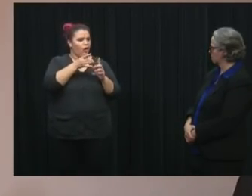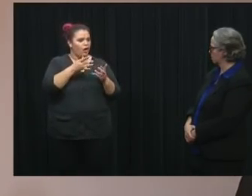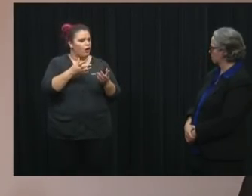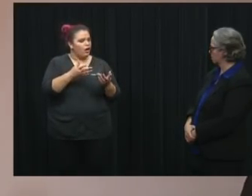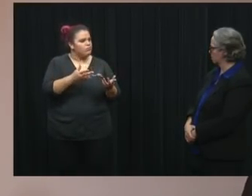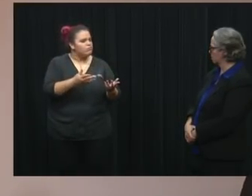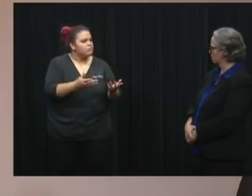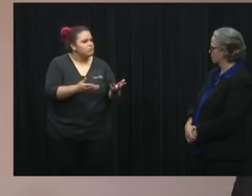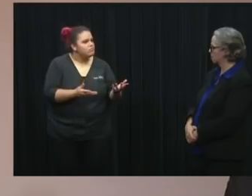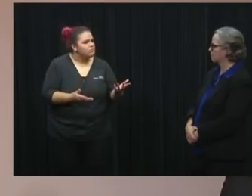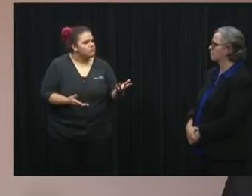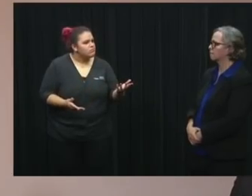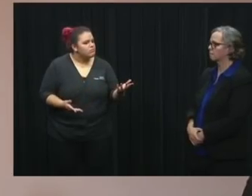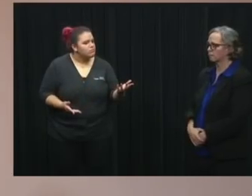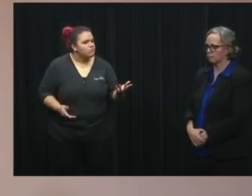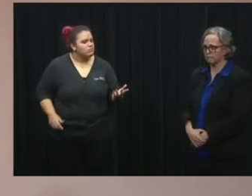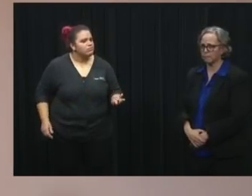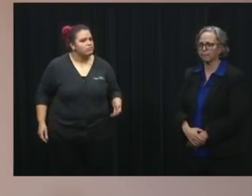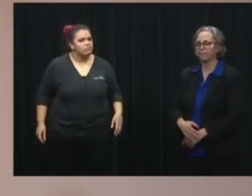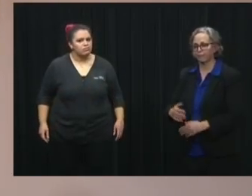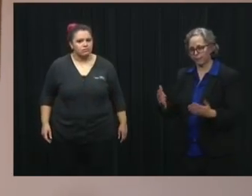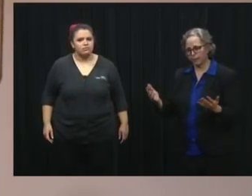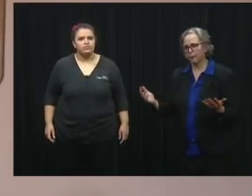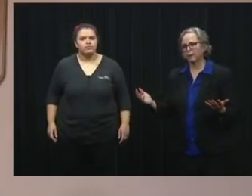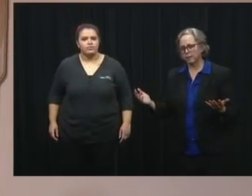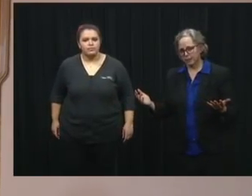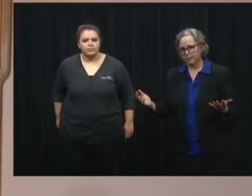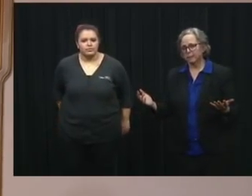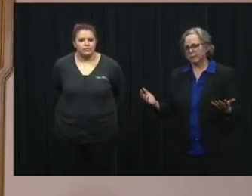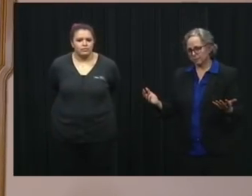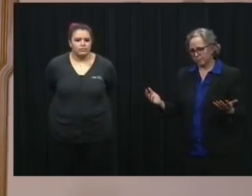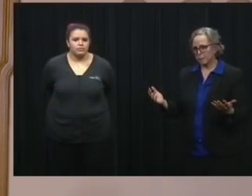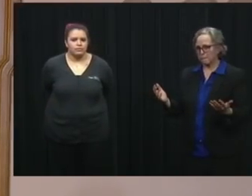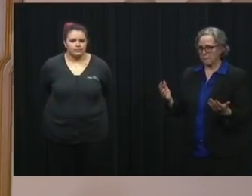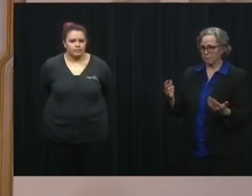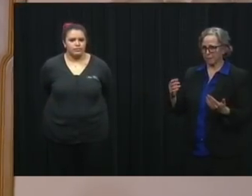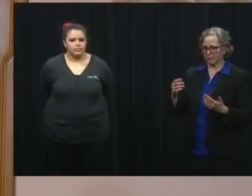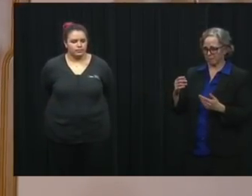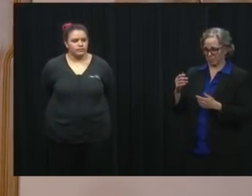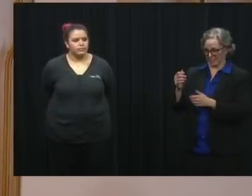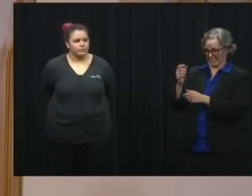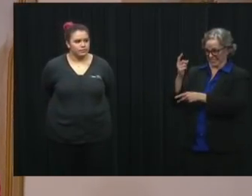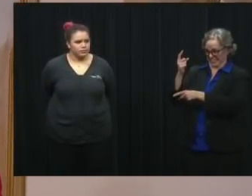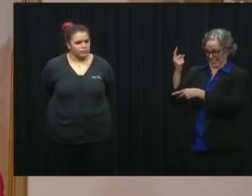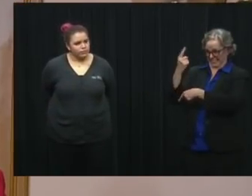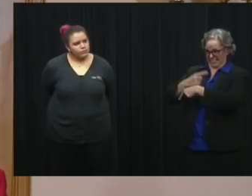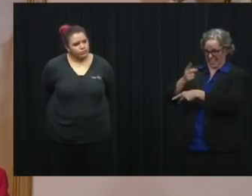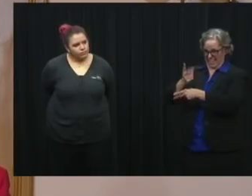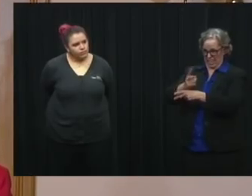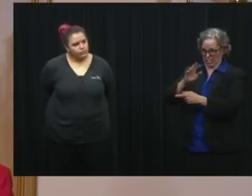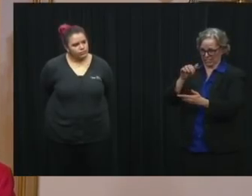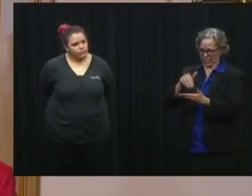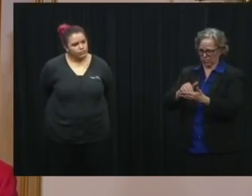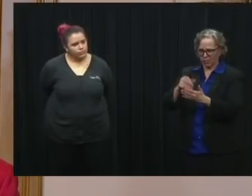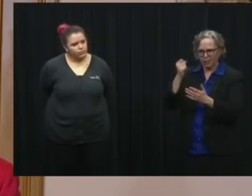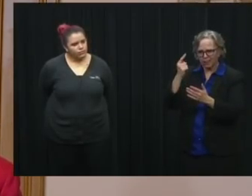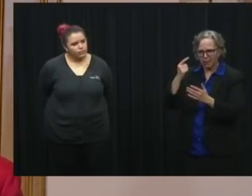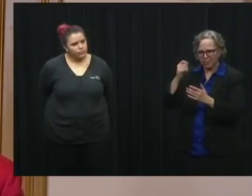have done with daycare is, because this is only temporary, we want to keep the capacity